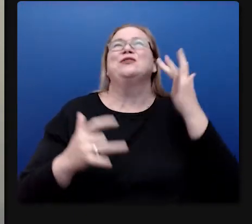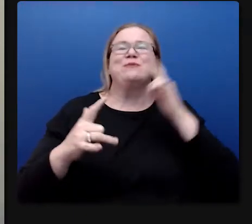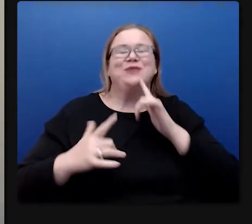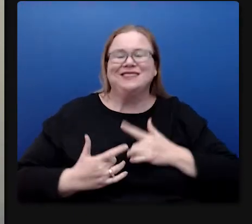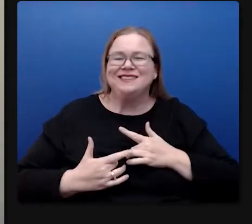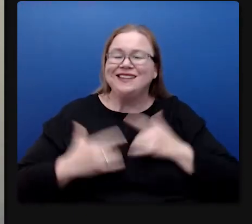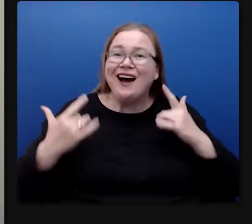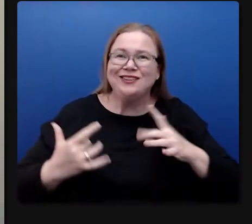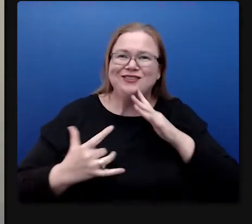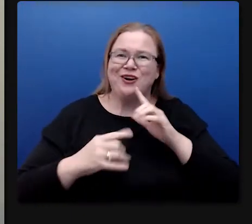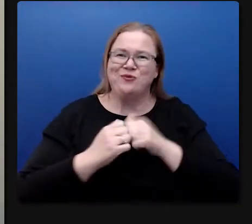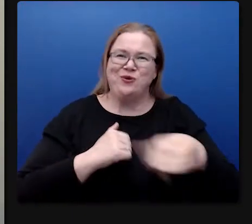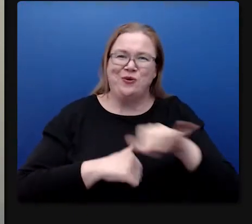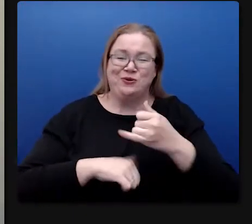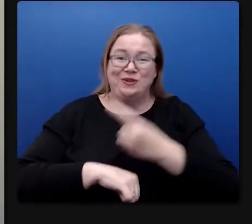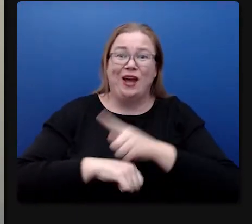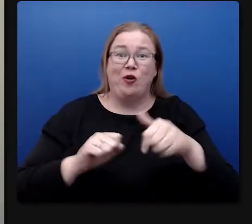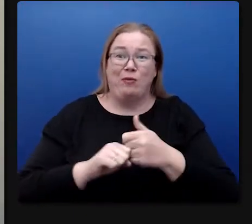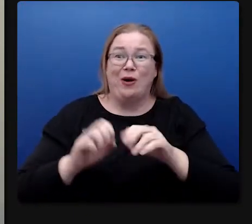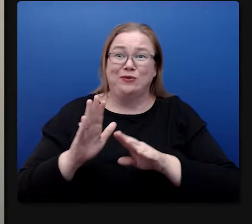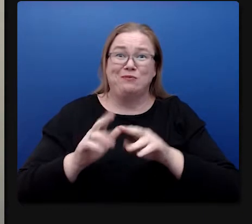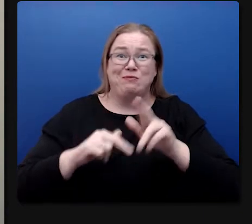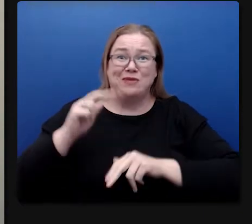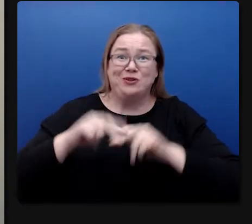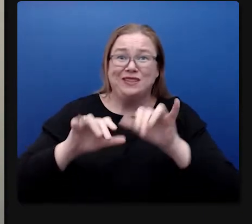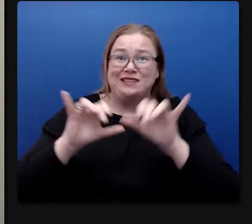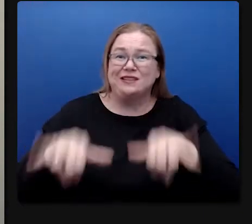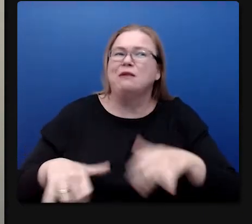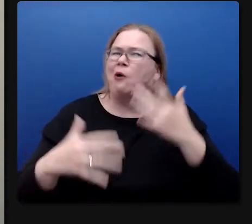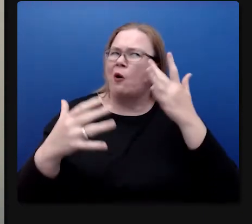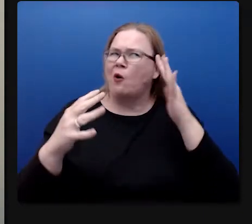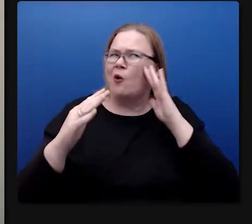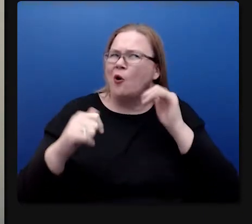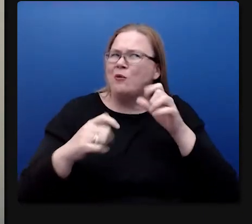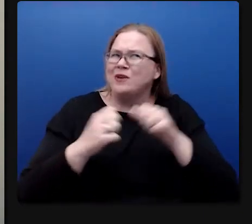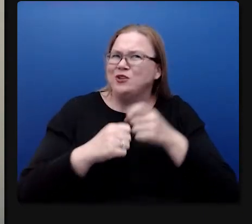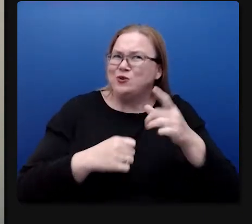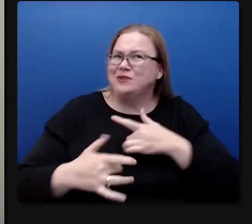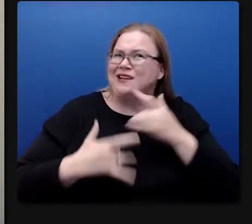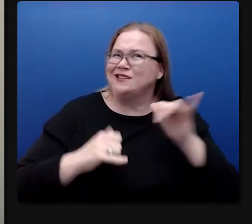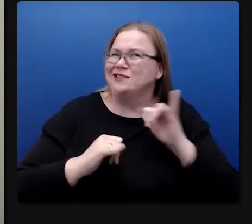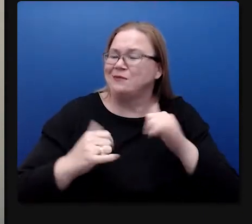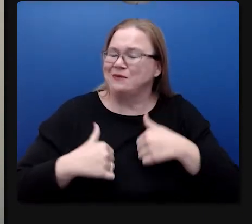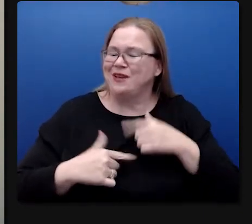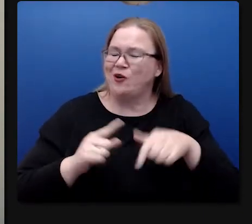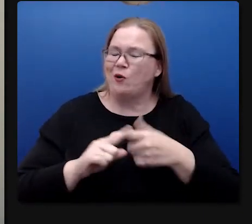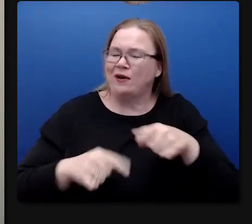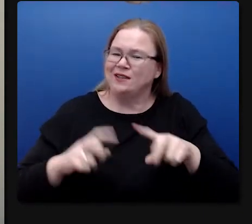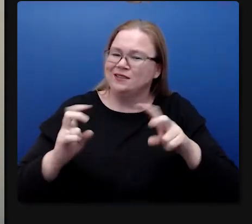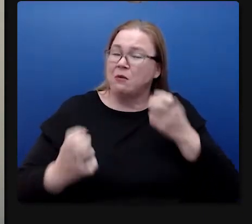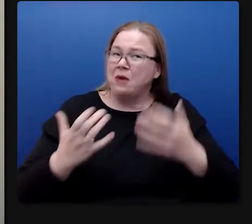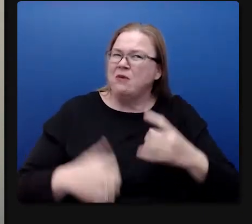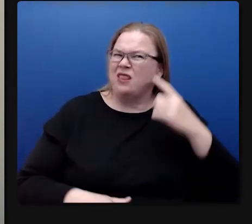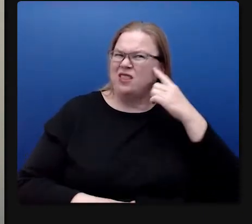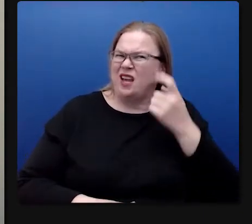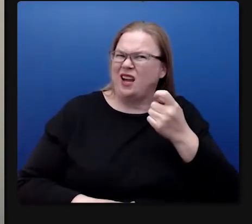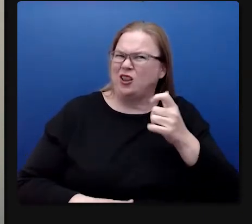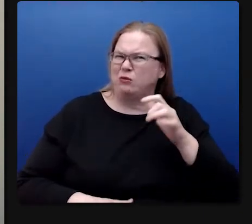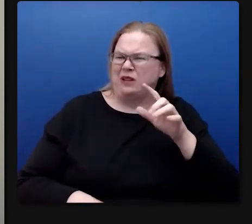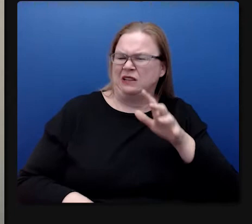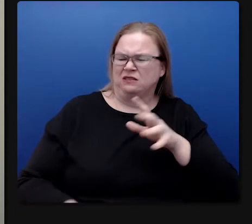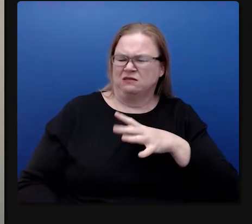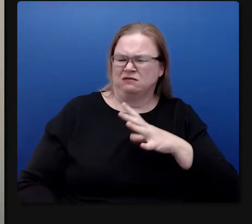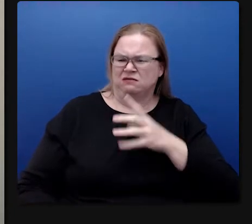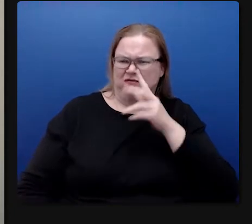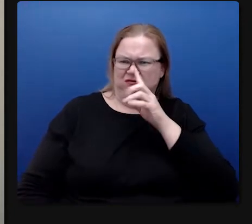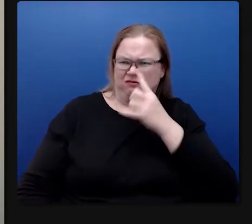I'm so excited to talk to you today about build systems. And hopefully get you just as excited as I am about this topic that you might think is a little stodgy